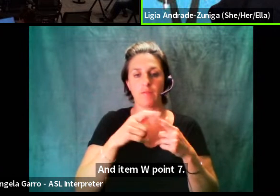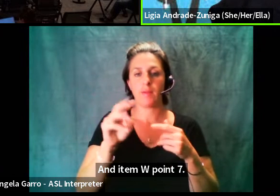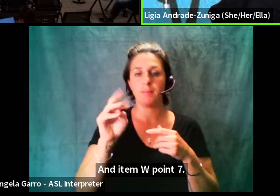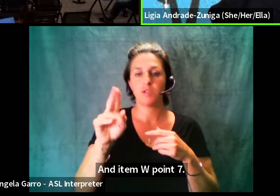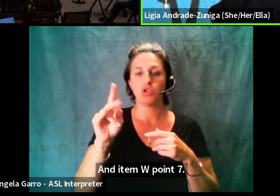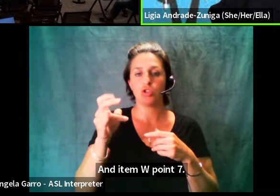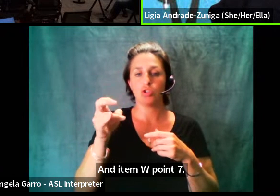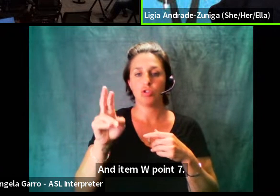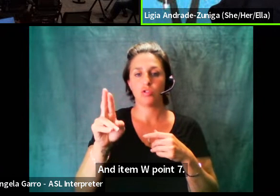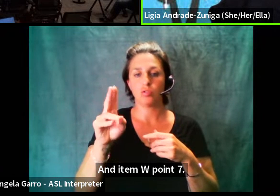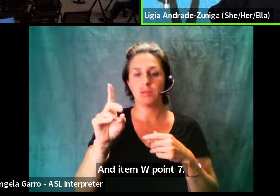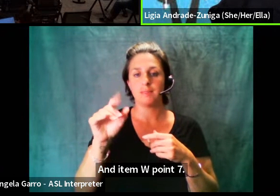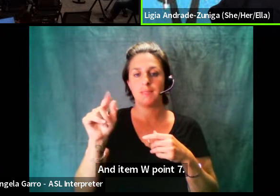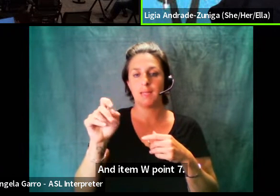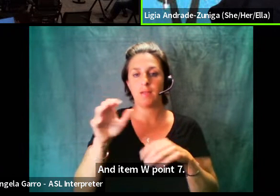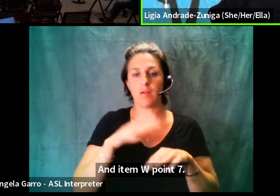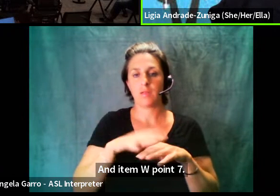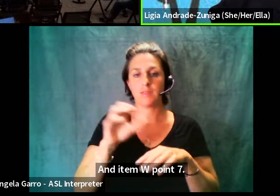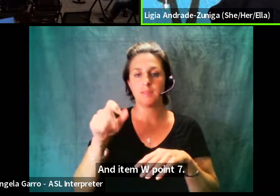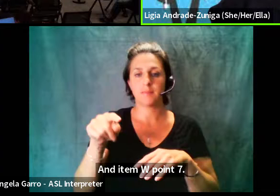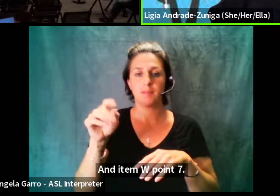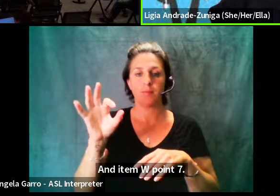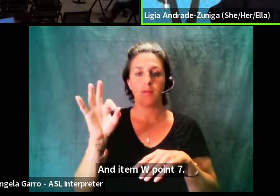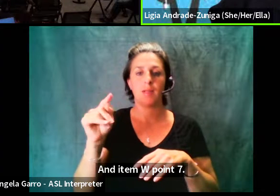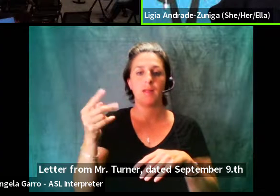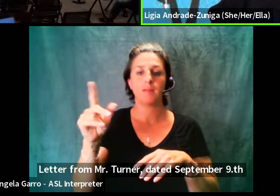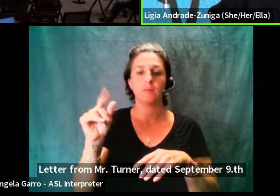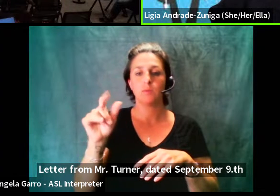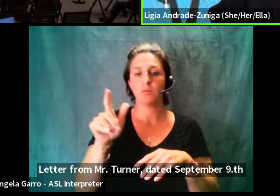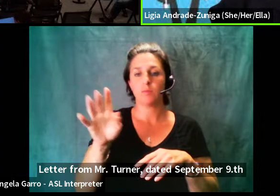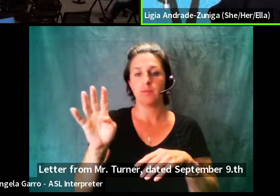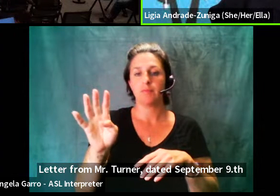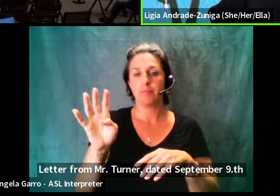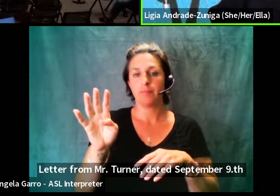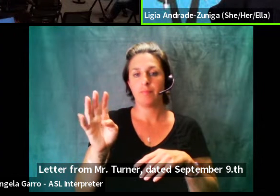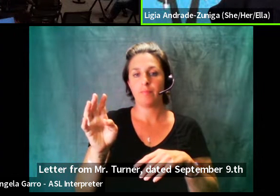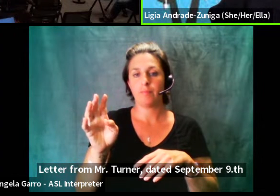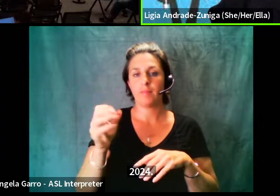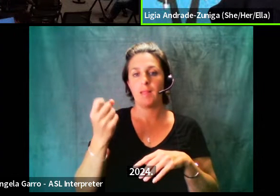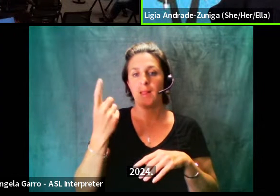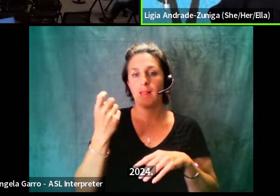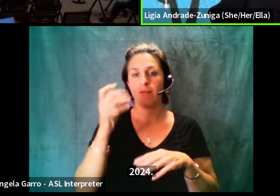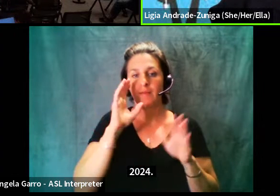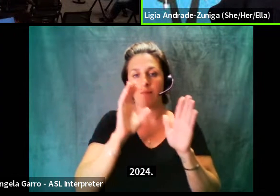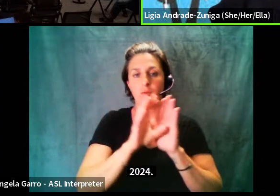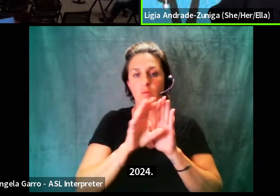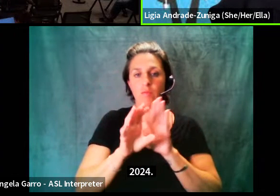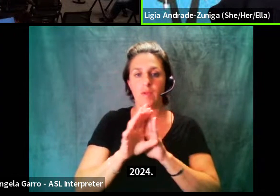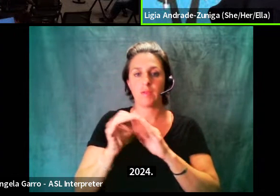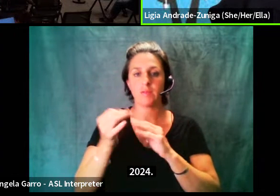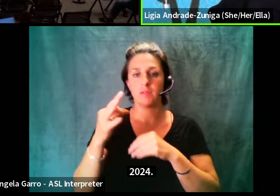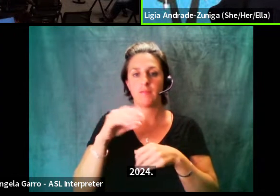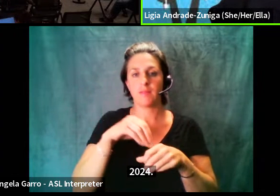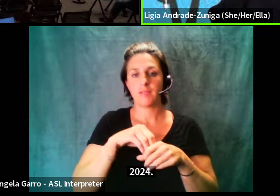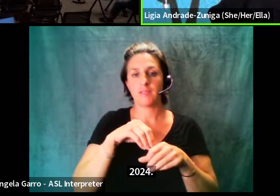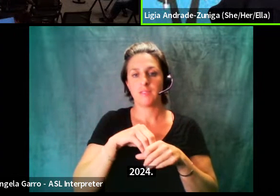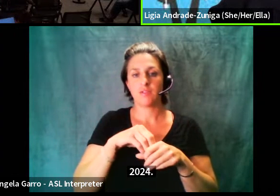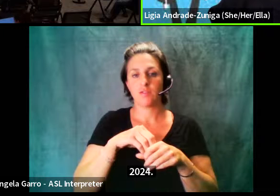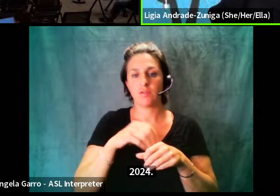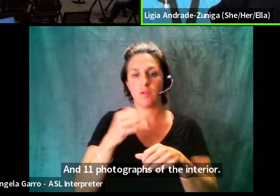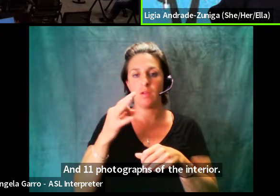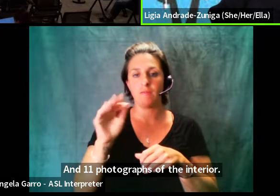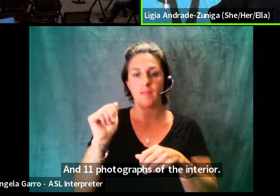dated September 9th, 2024. 11 photographs of the interior of the